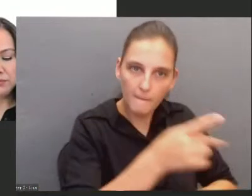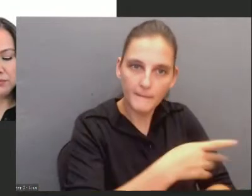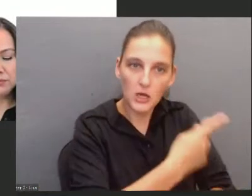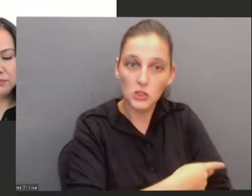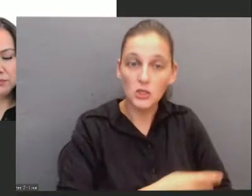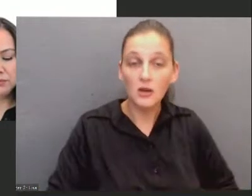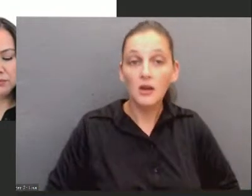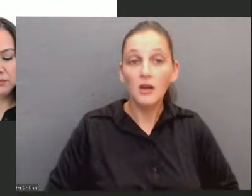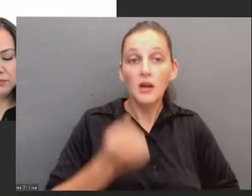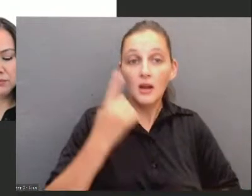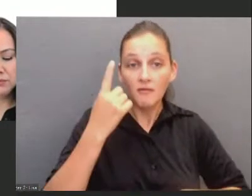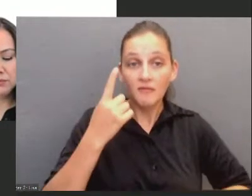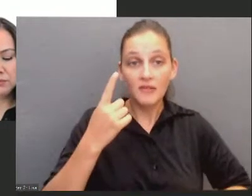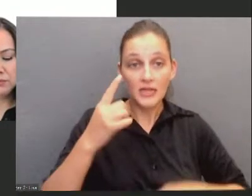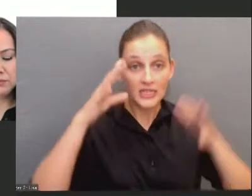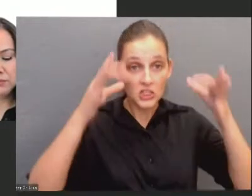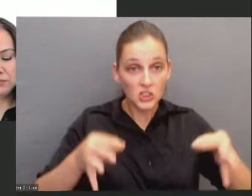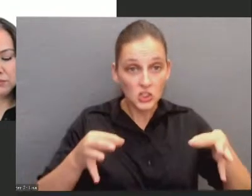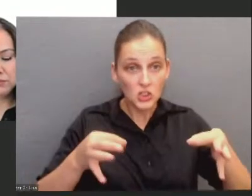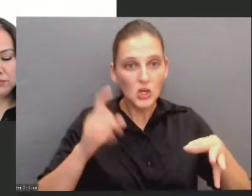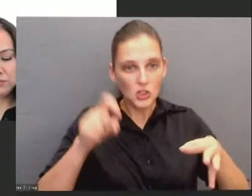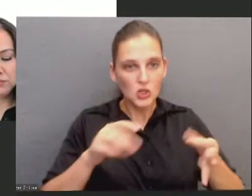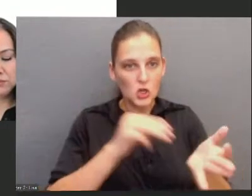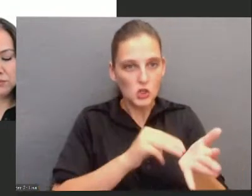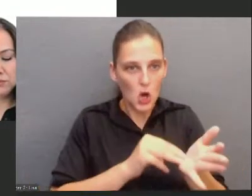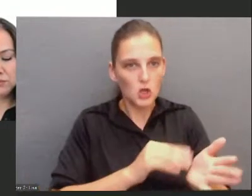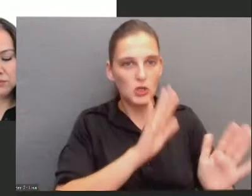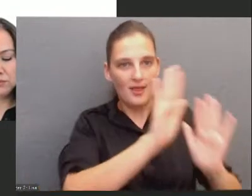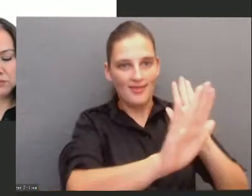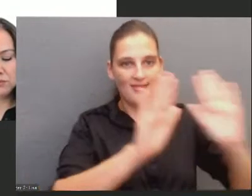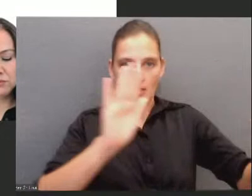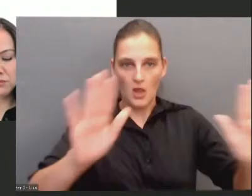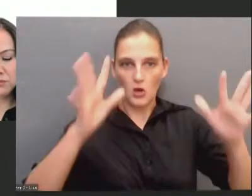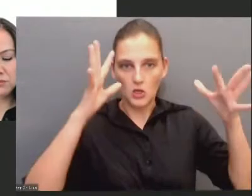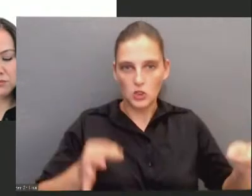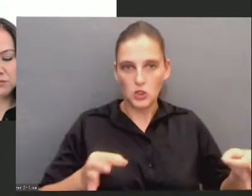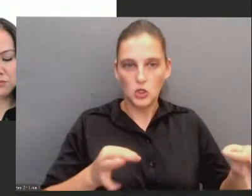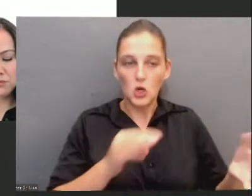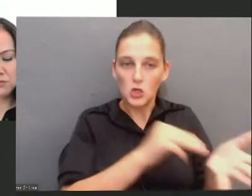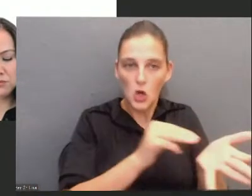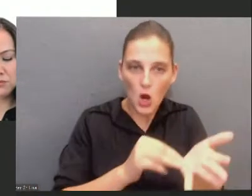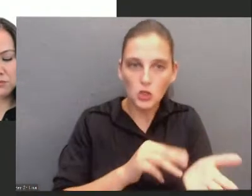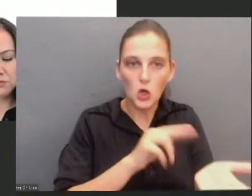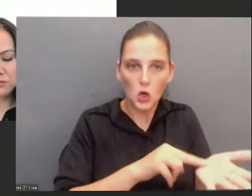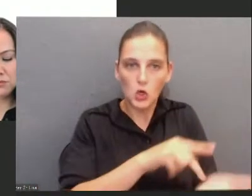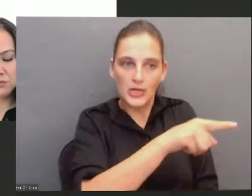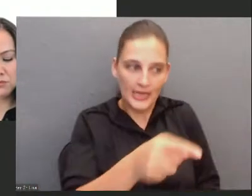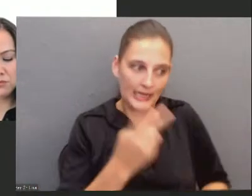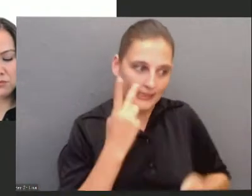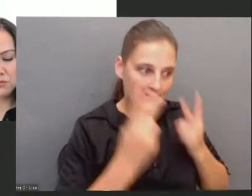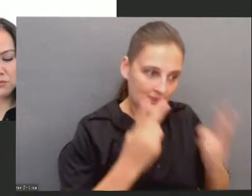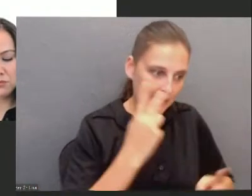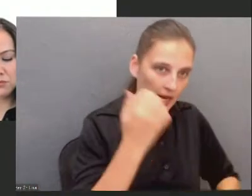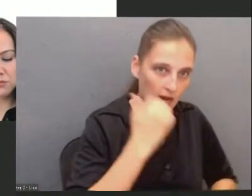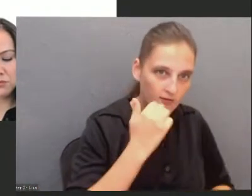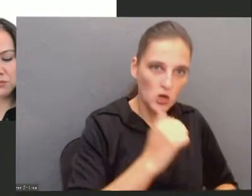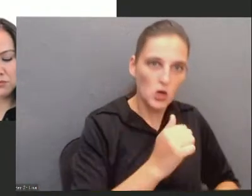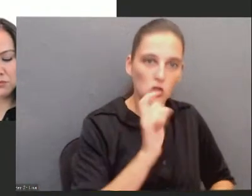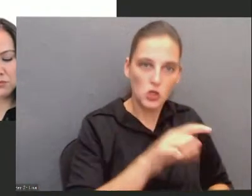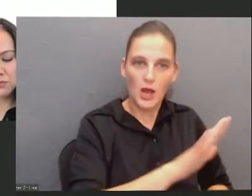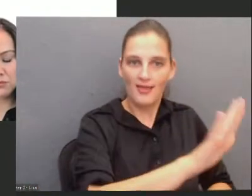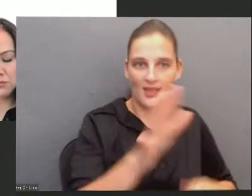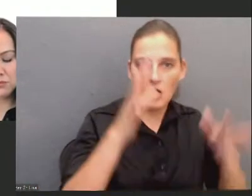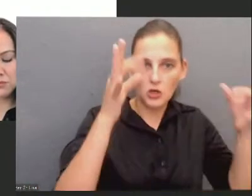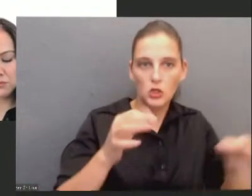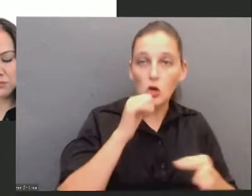nurses and the doctors who are making the observations. And so I really want